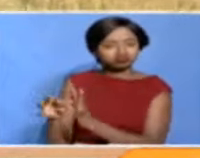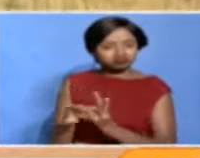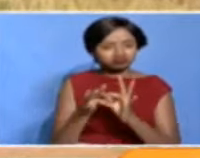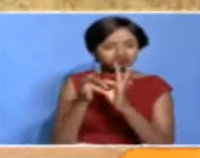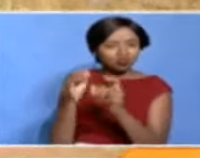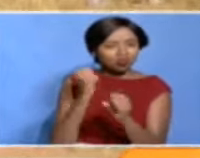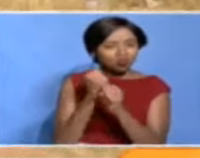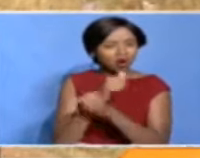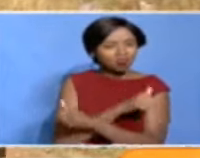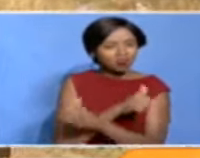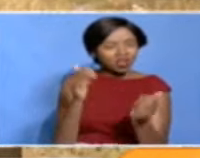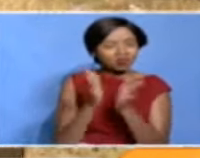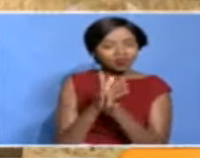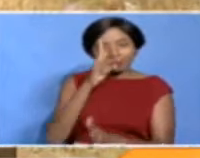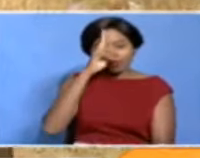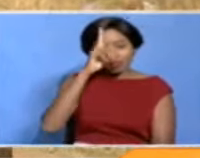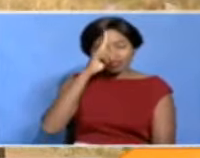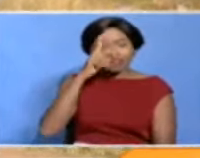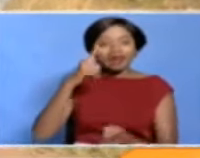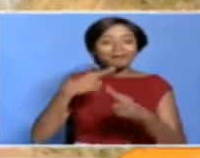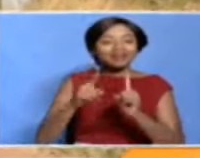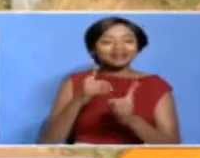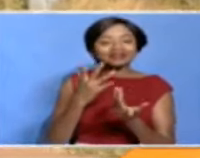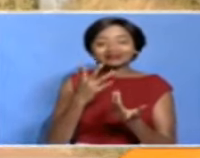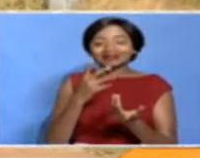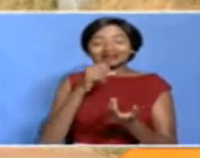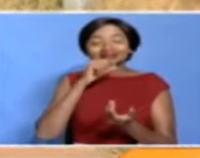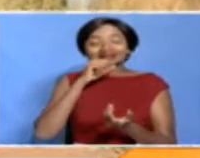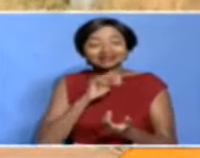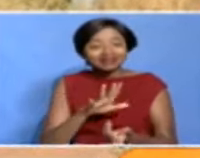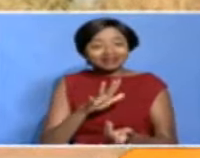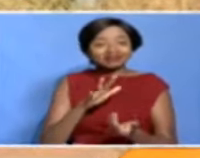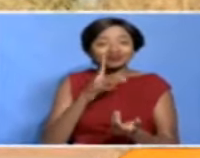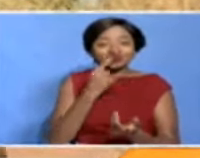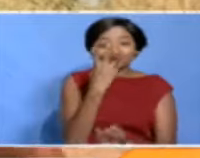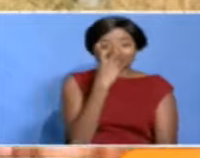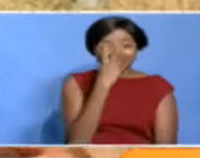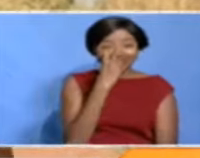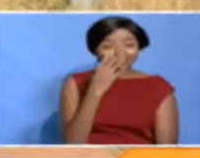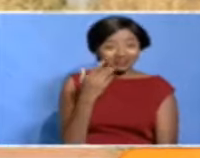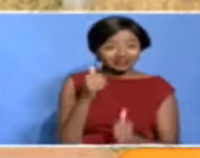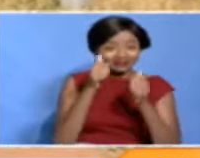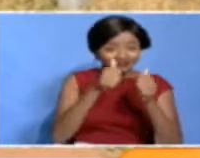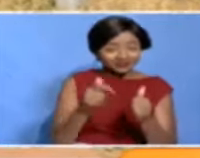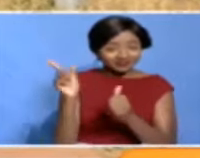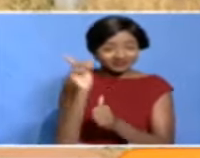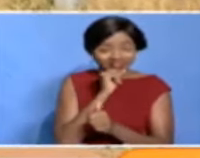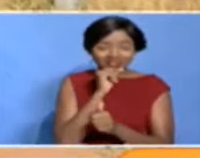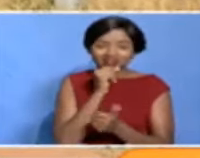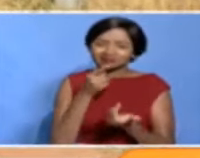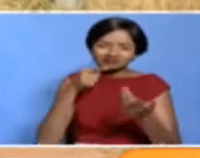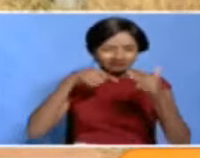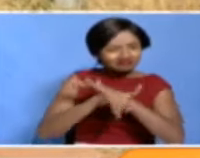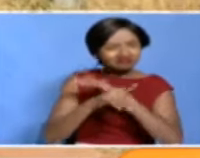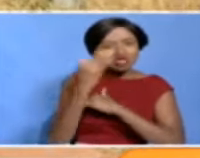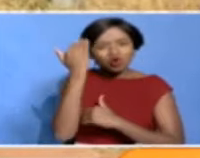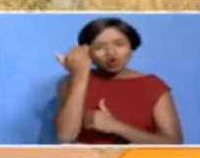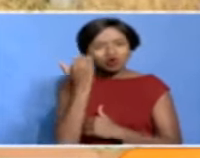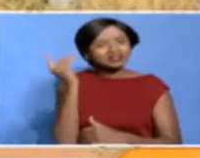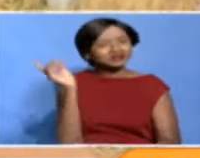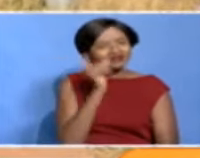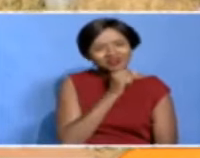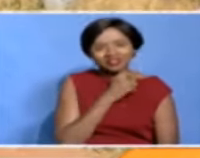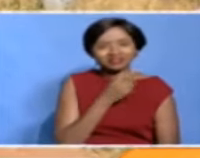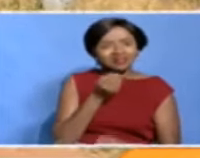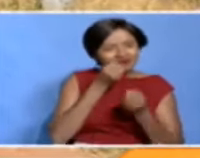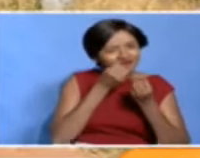Those whose sons are said to be suspects have been going for court cases. And those like Diru's family, who are said to be in Somalia, have been